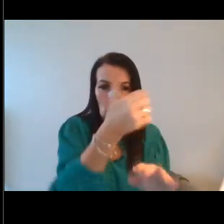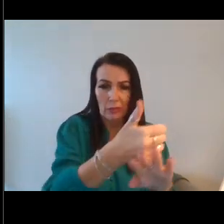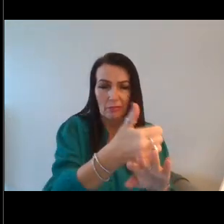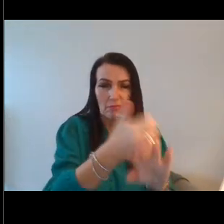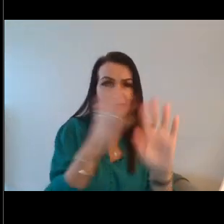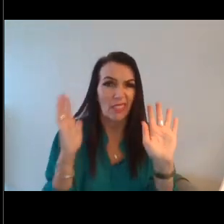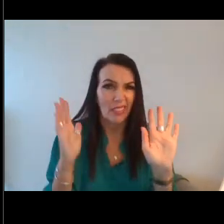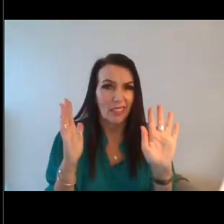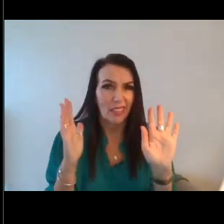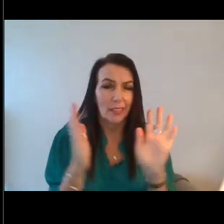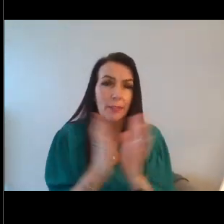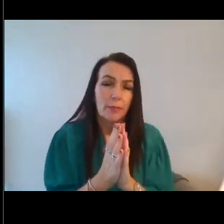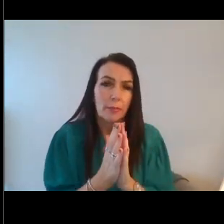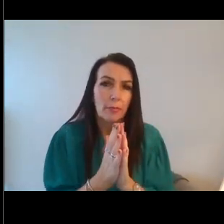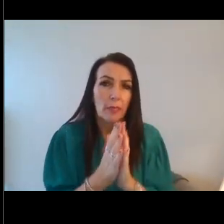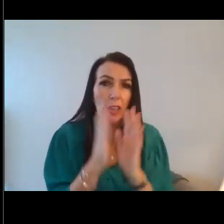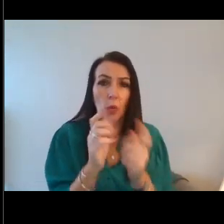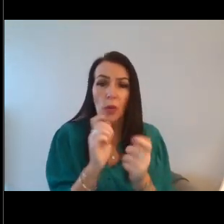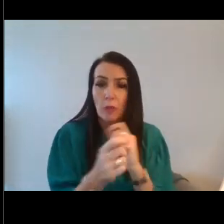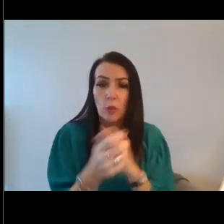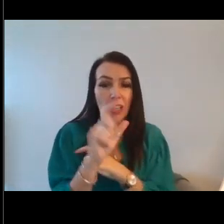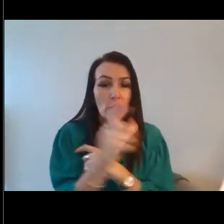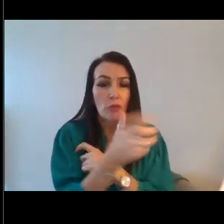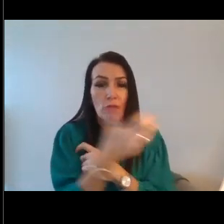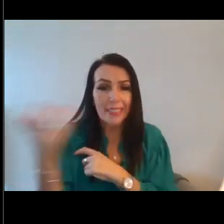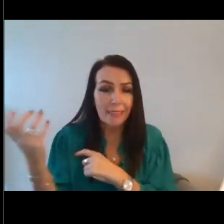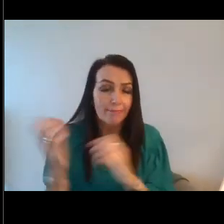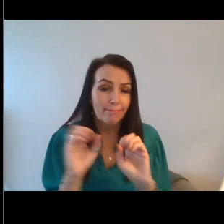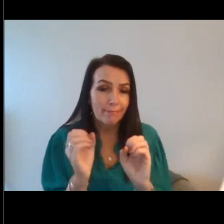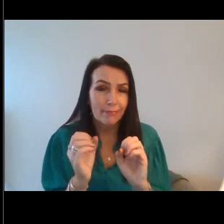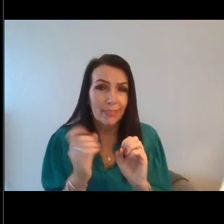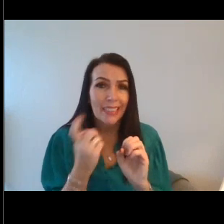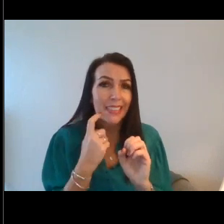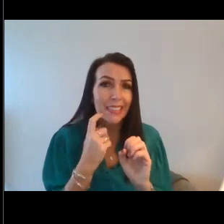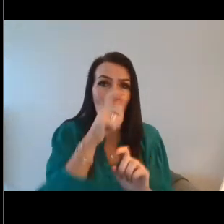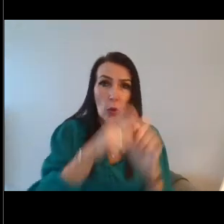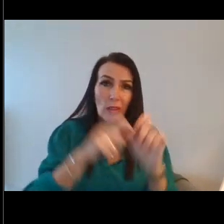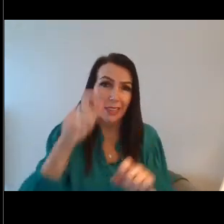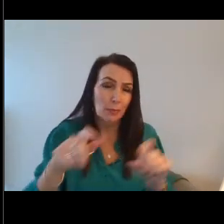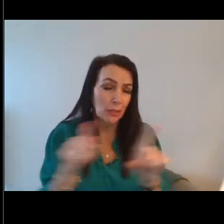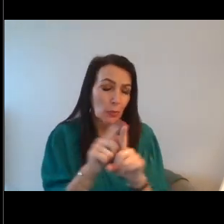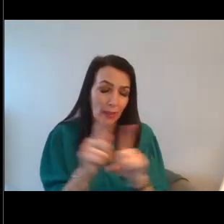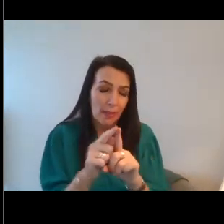may probably wouldn't need to change radiators. It's easier for customers to understand.